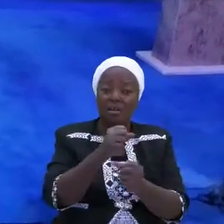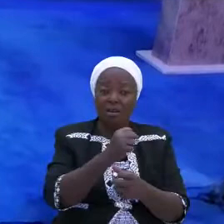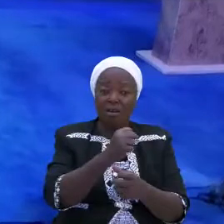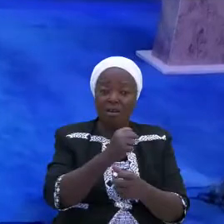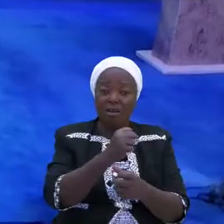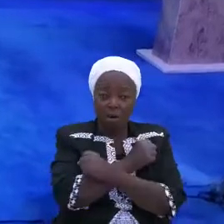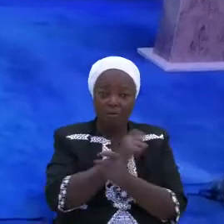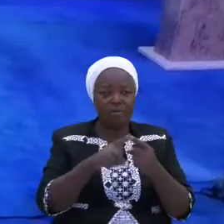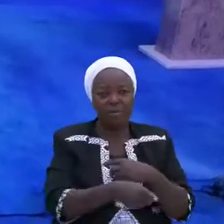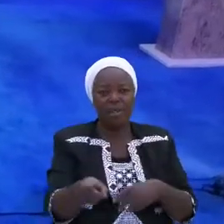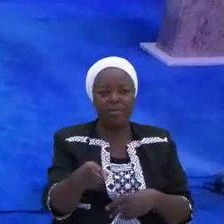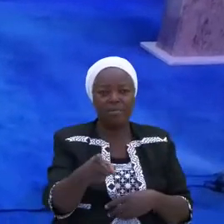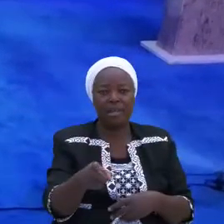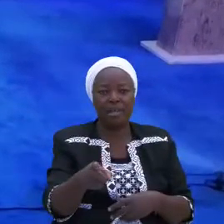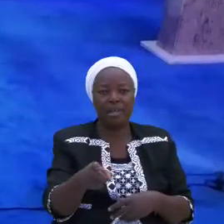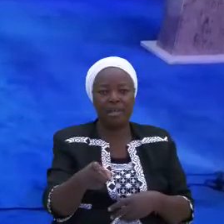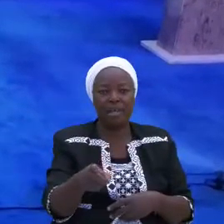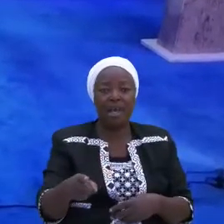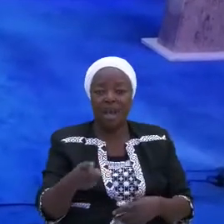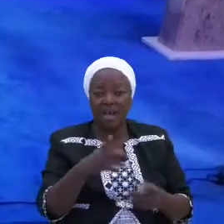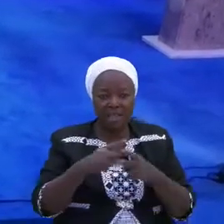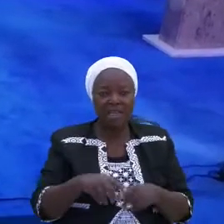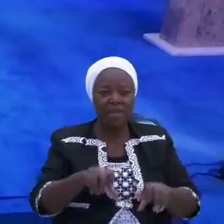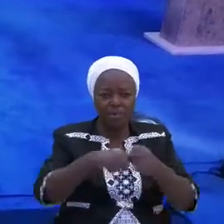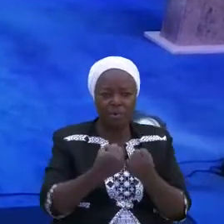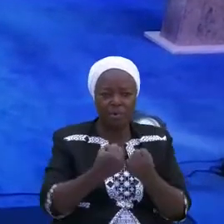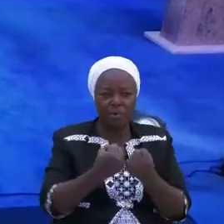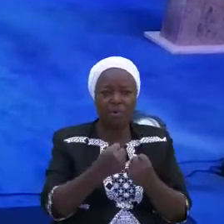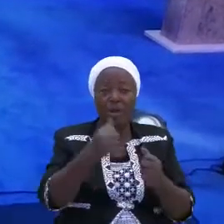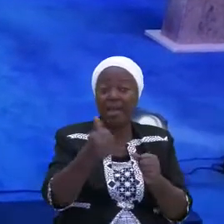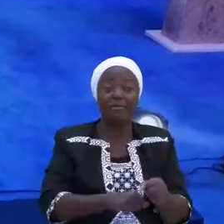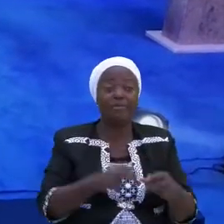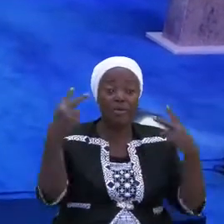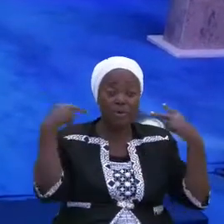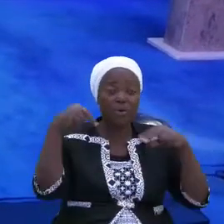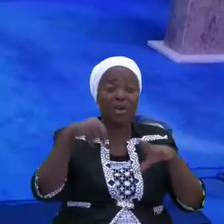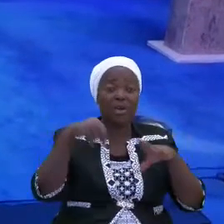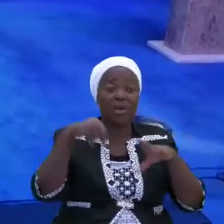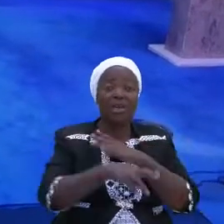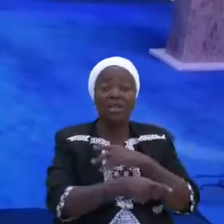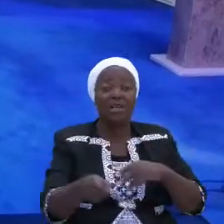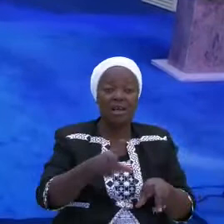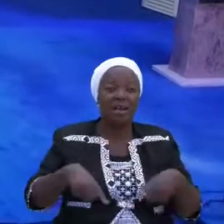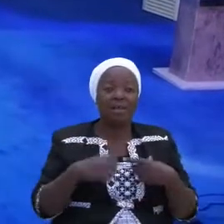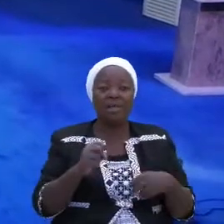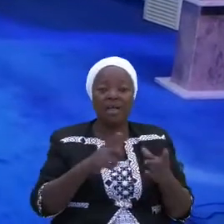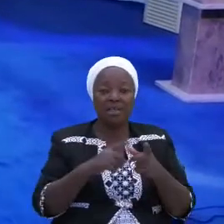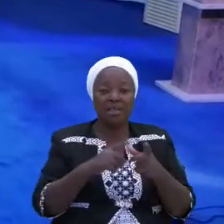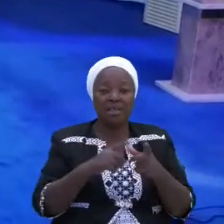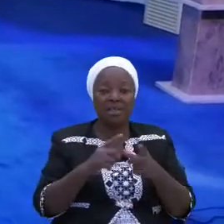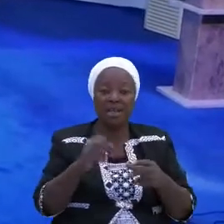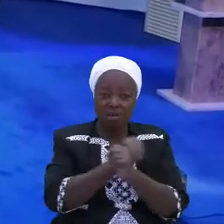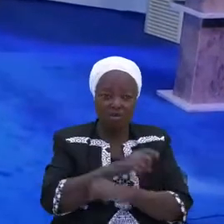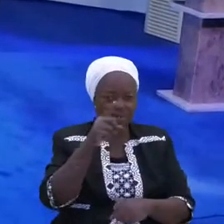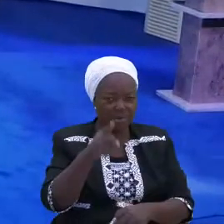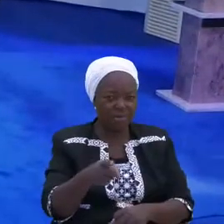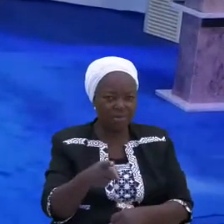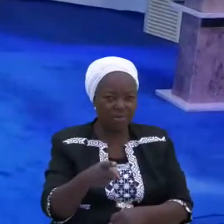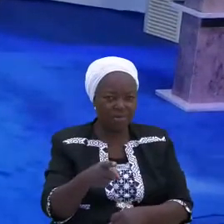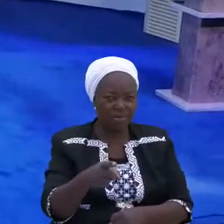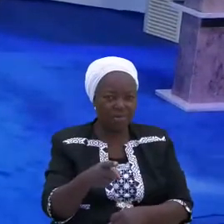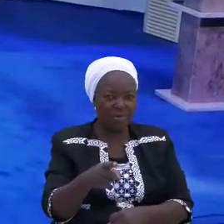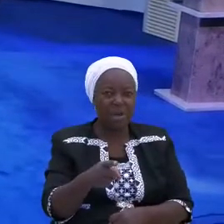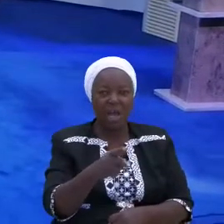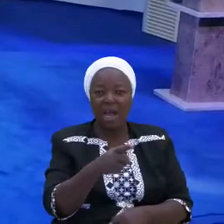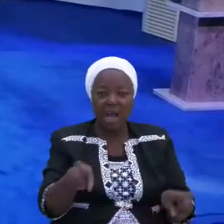them and he broke every yoke in their lives and he loves you as much